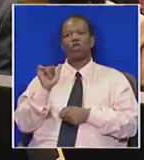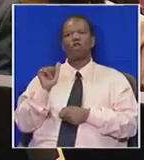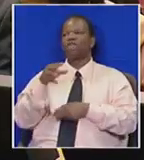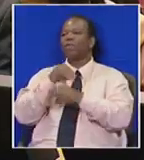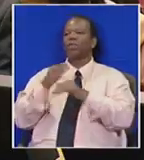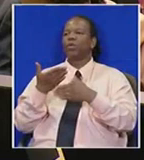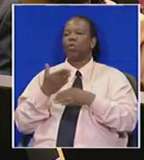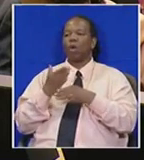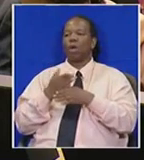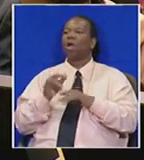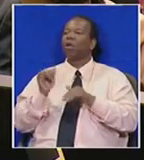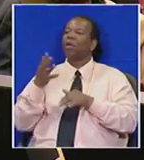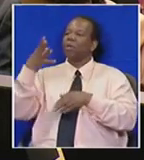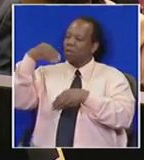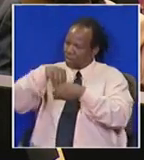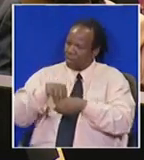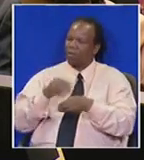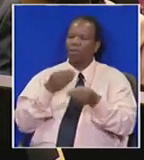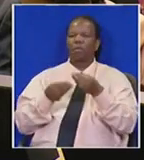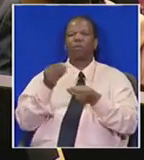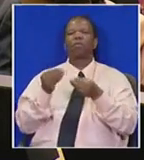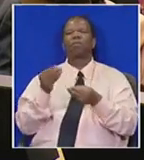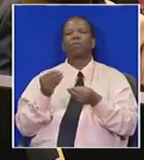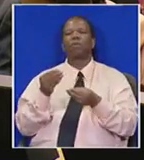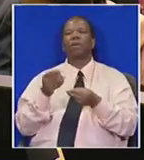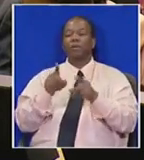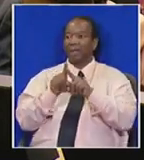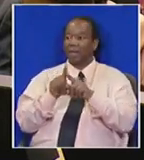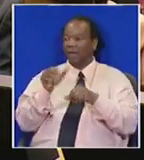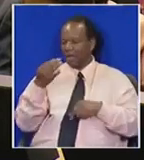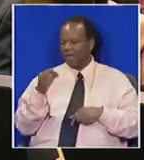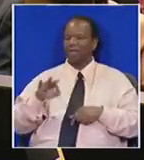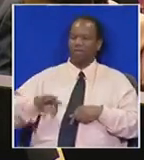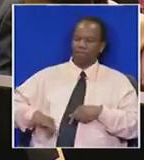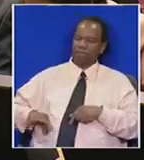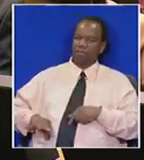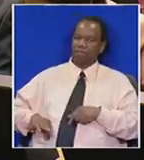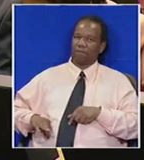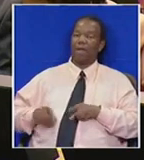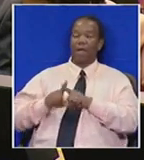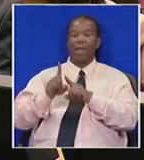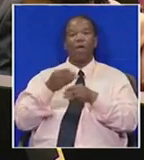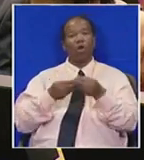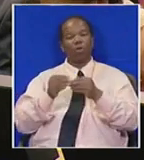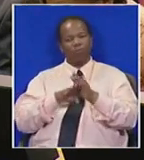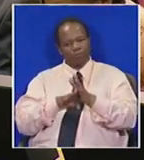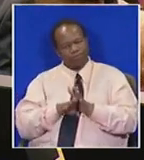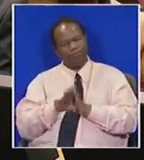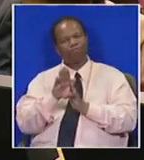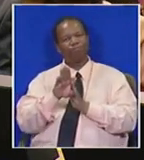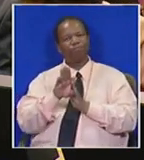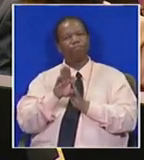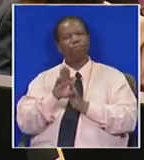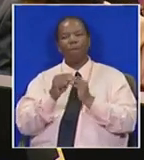promote economic inclusion, it will also be a wage and spending boost to the economy, stimulating aggregate